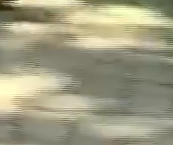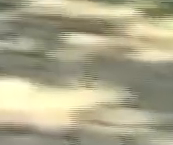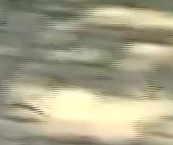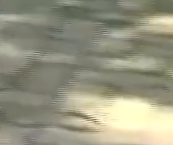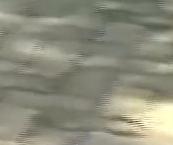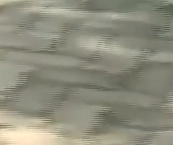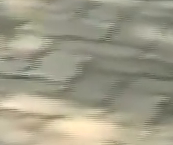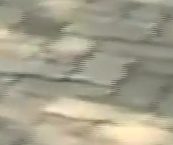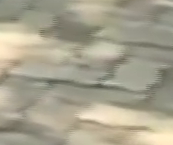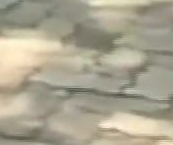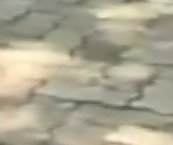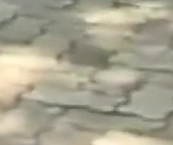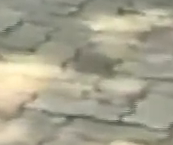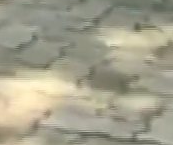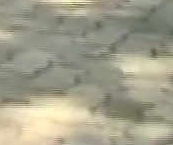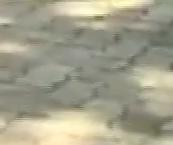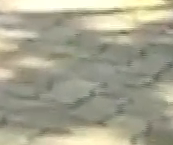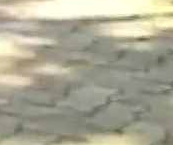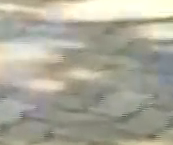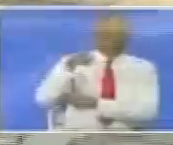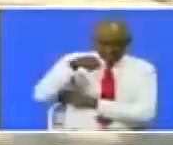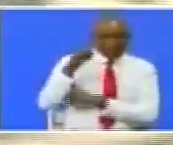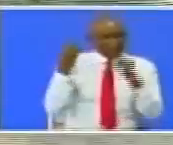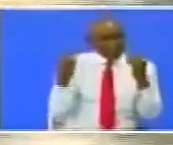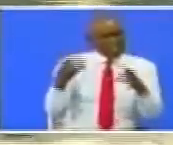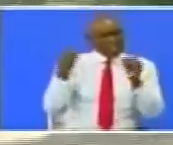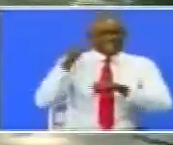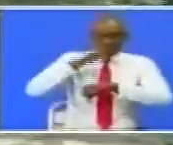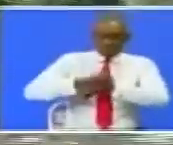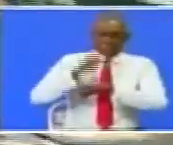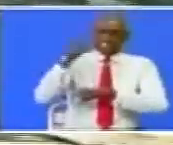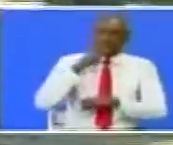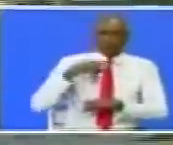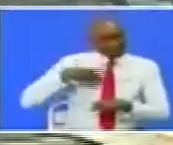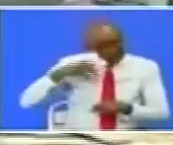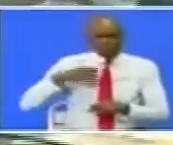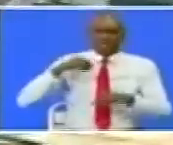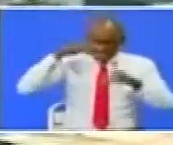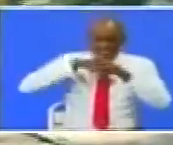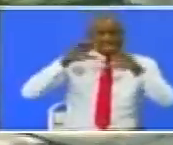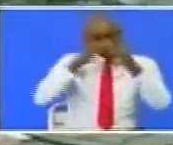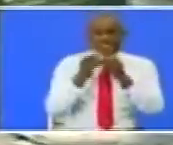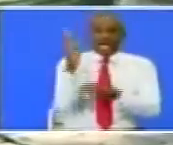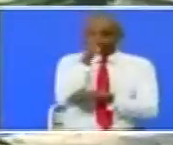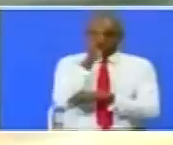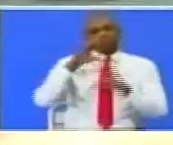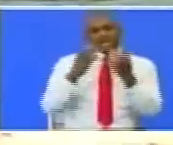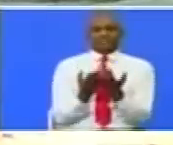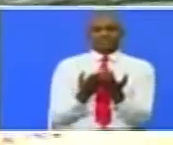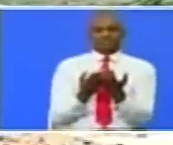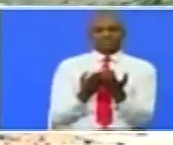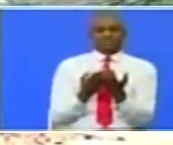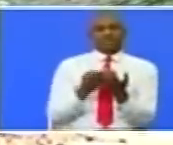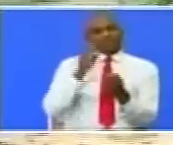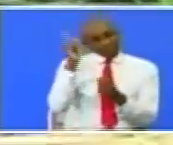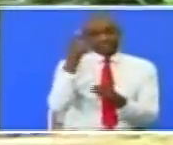It is Friday, 2 p.m. At this time, in many schools around the country, pupils are settling in for the afternoon session.